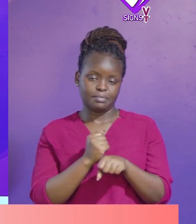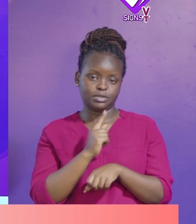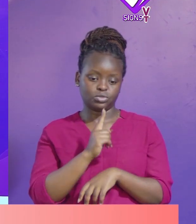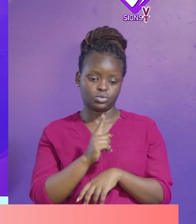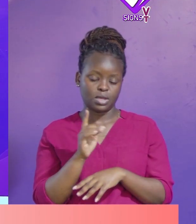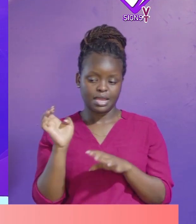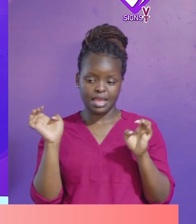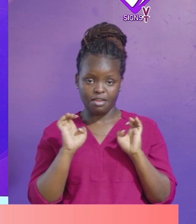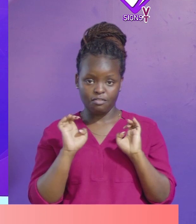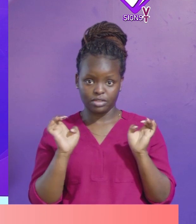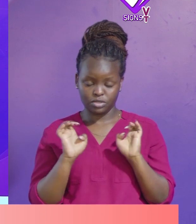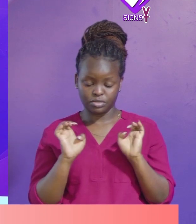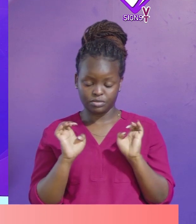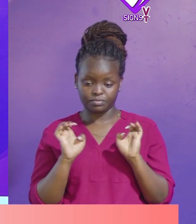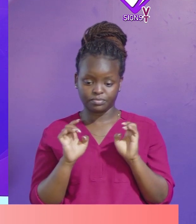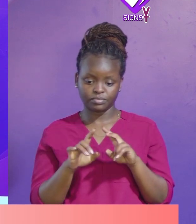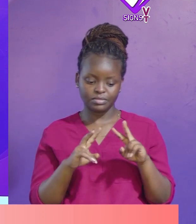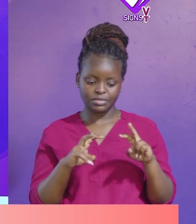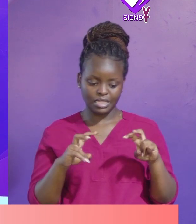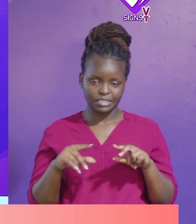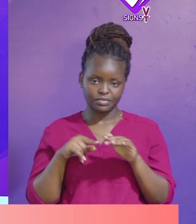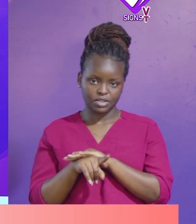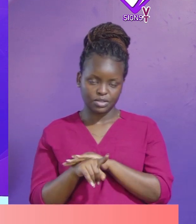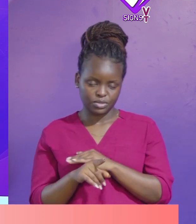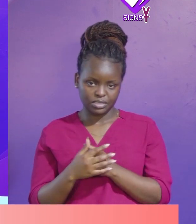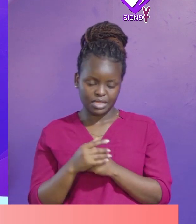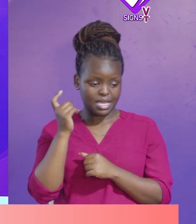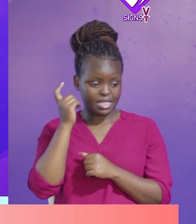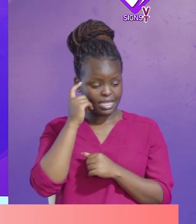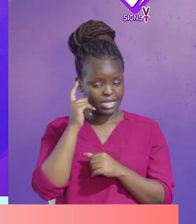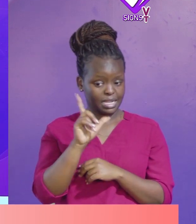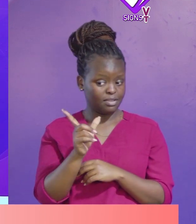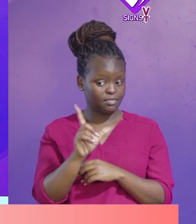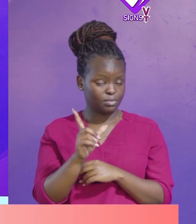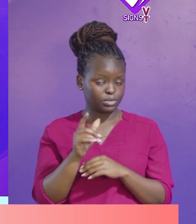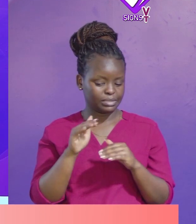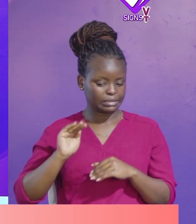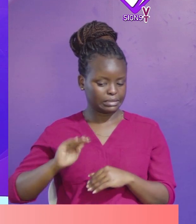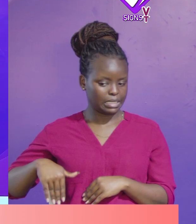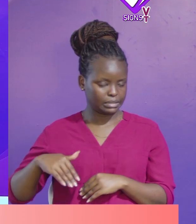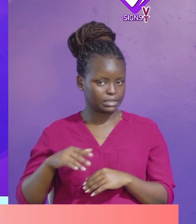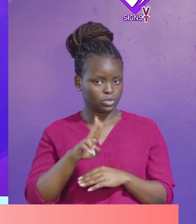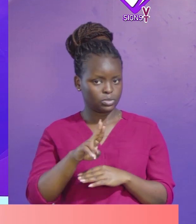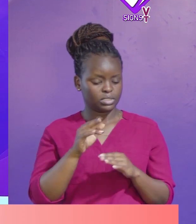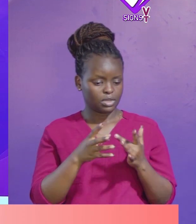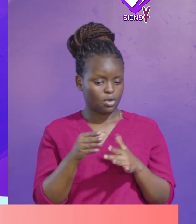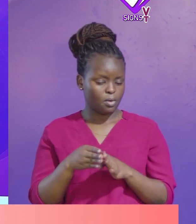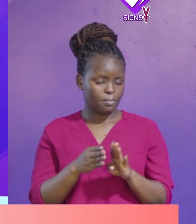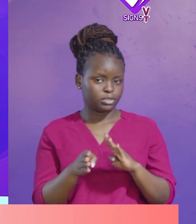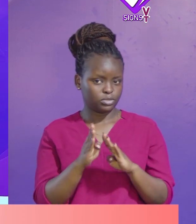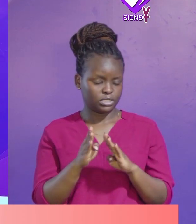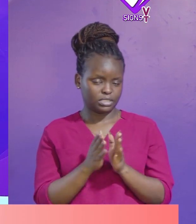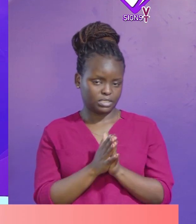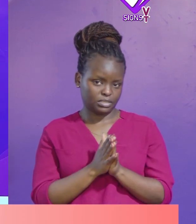still searching for the goals. But I think if Liverpool could have delayed using their chances in which Gravenberch